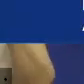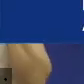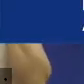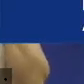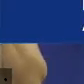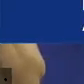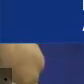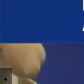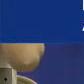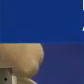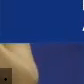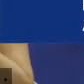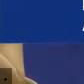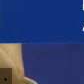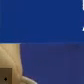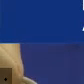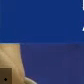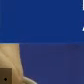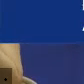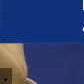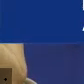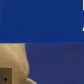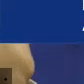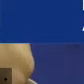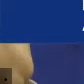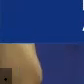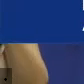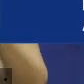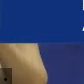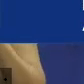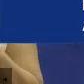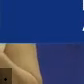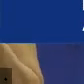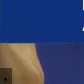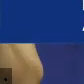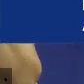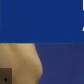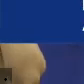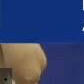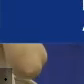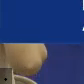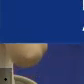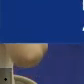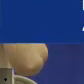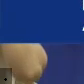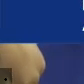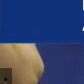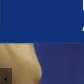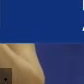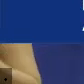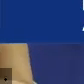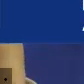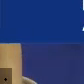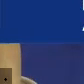Good afternoon, everyone, or good evening, everyone. We appreciate the opportunity to come before you and share with you some information and hopefully get some input from you regarding